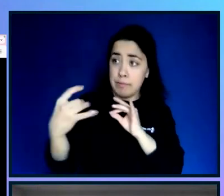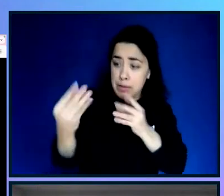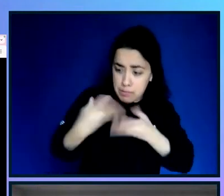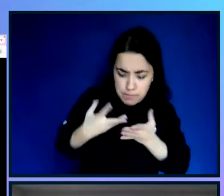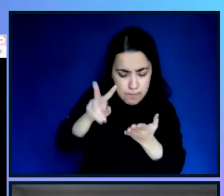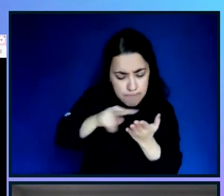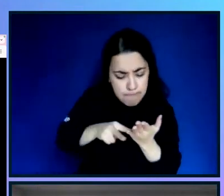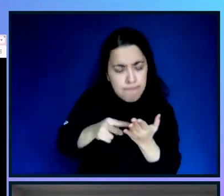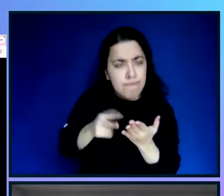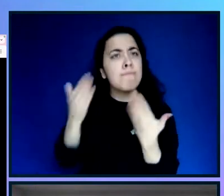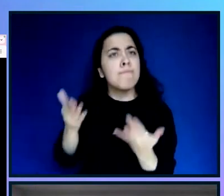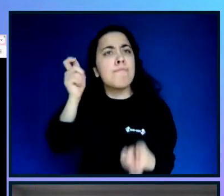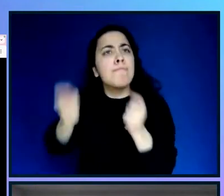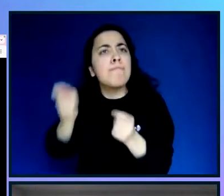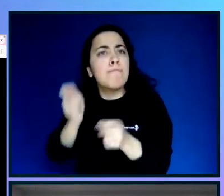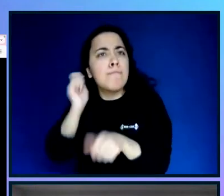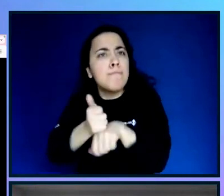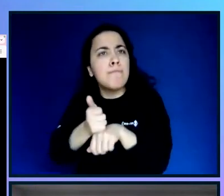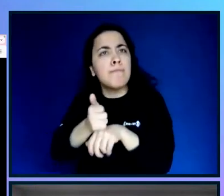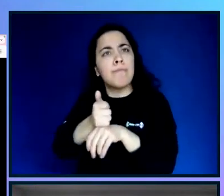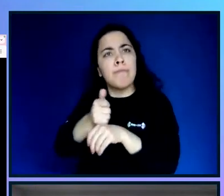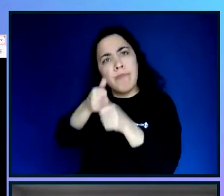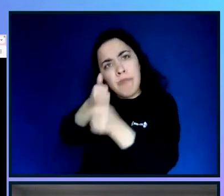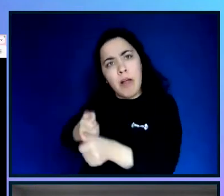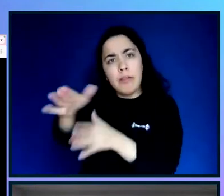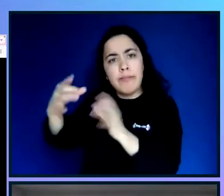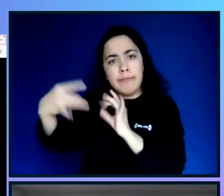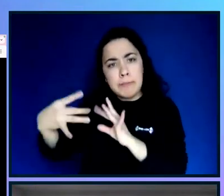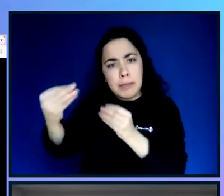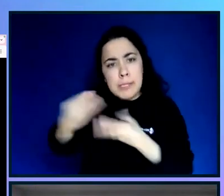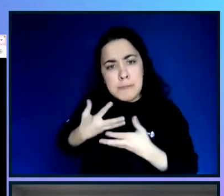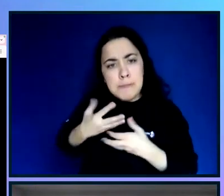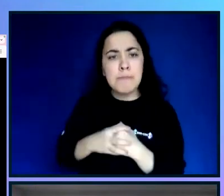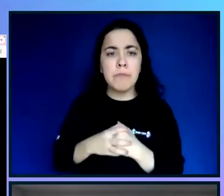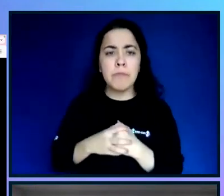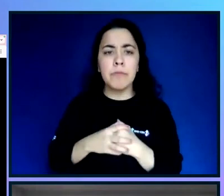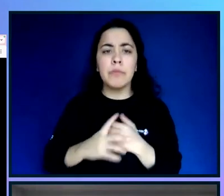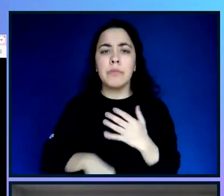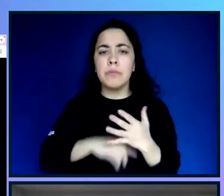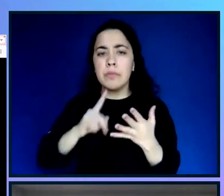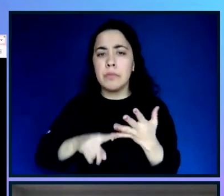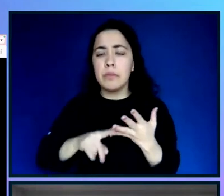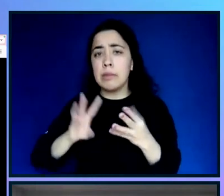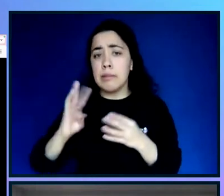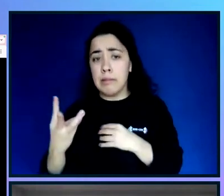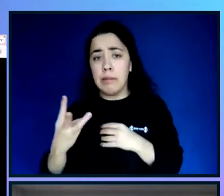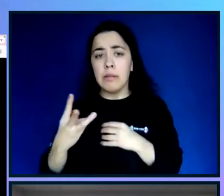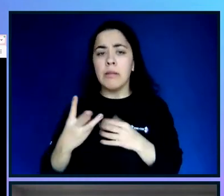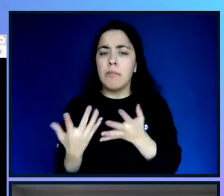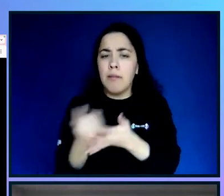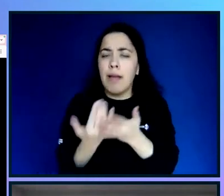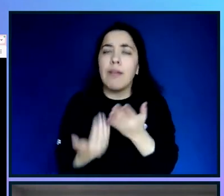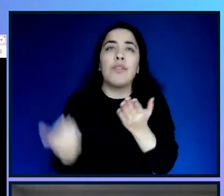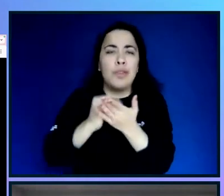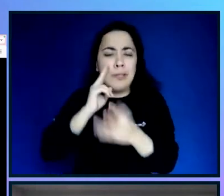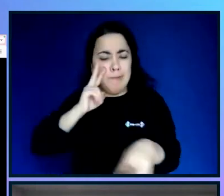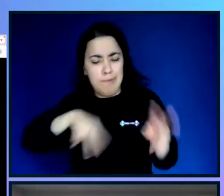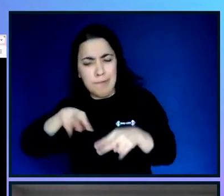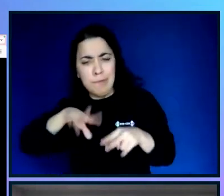And number six, collect and reevaluate metrics. Over time, you'll want to show your progress and impact.